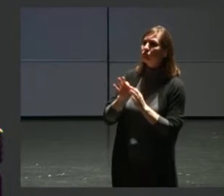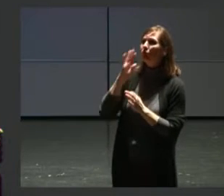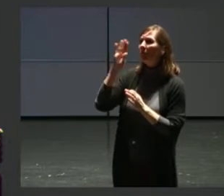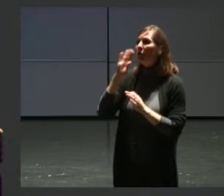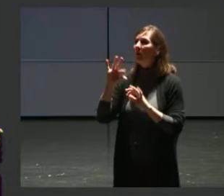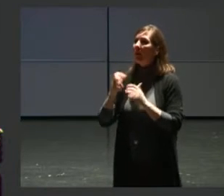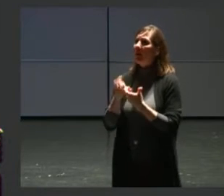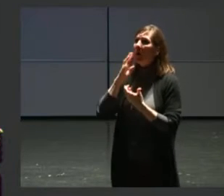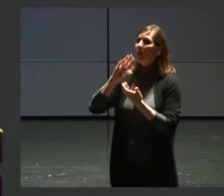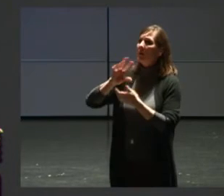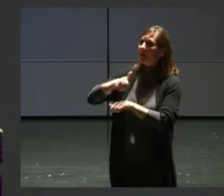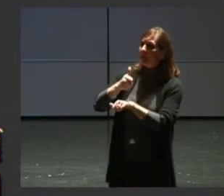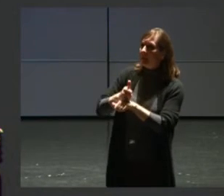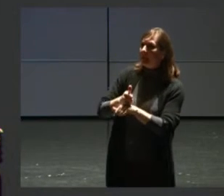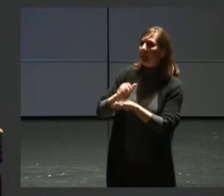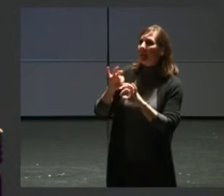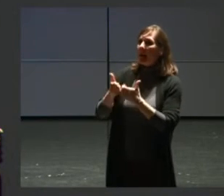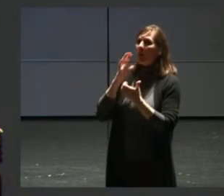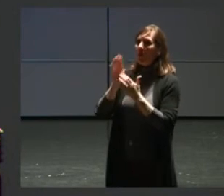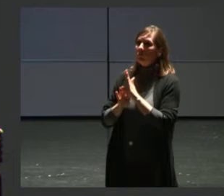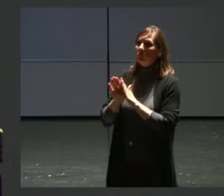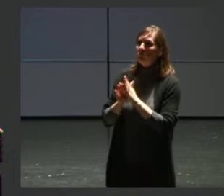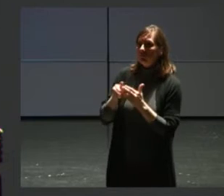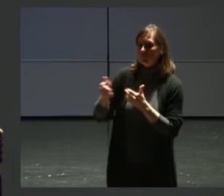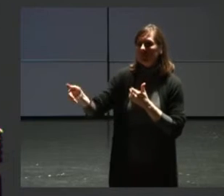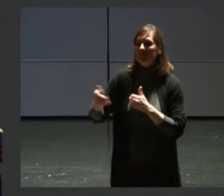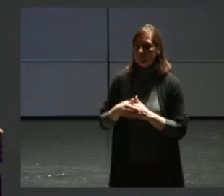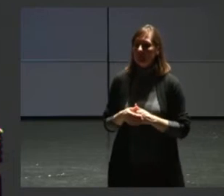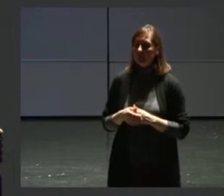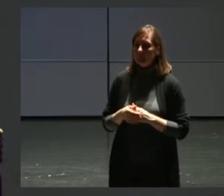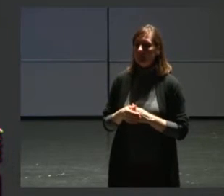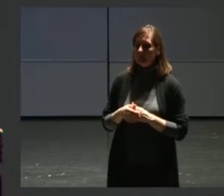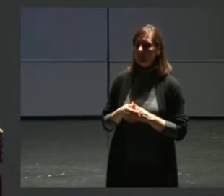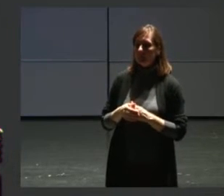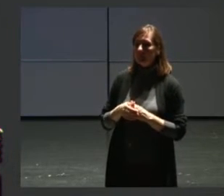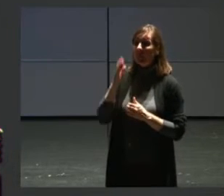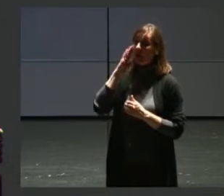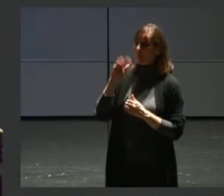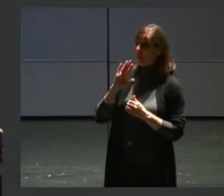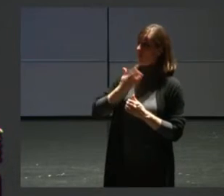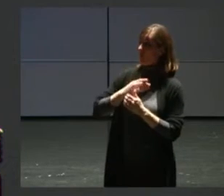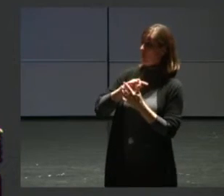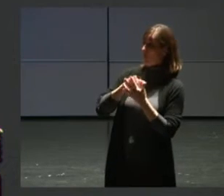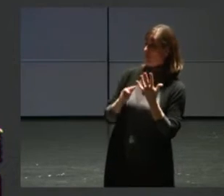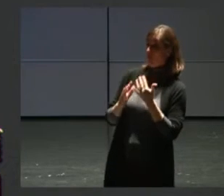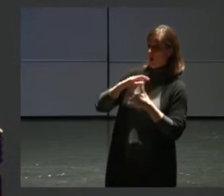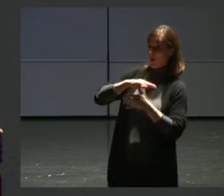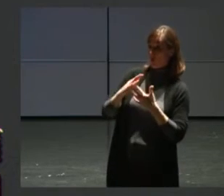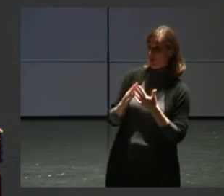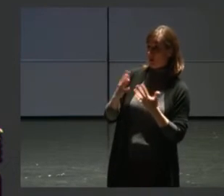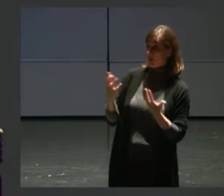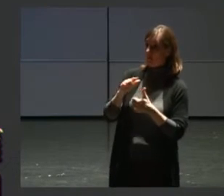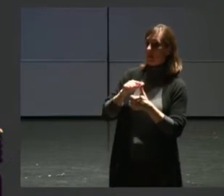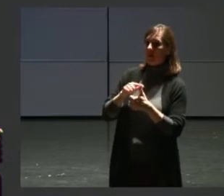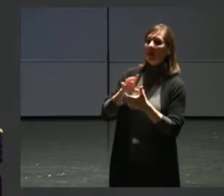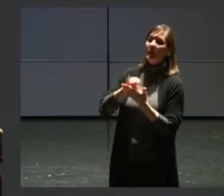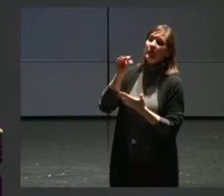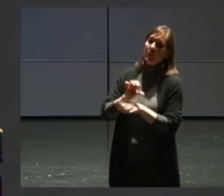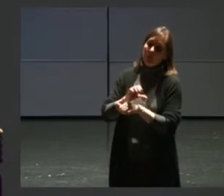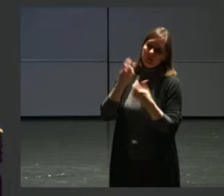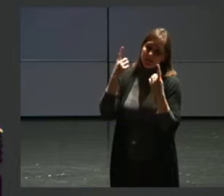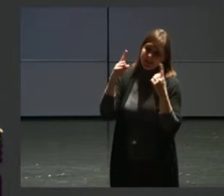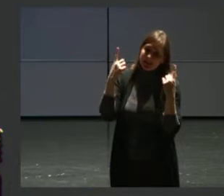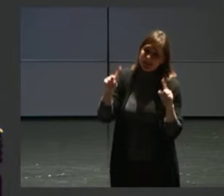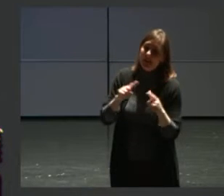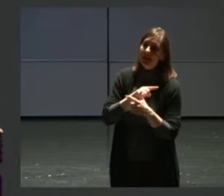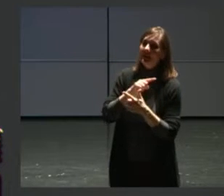crisp, clear course for what we know are our priorities. Those priorities, of course, include our work around student success, research, and